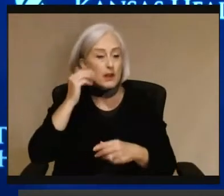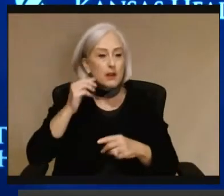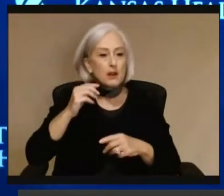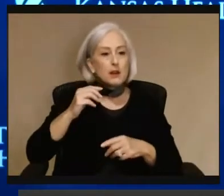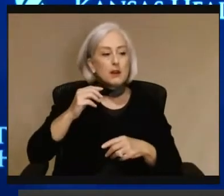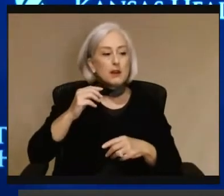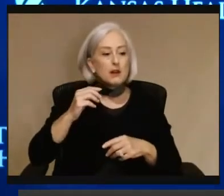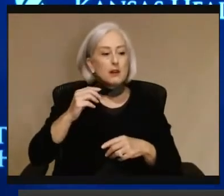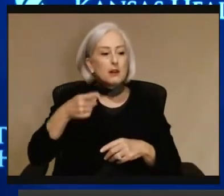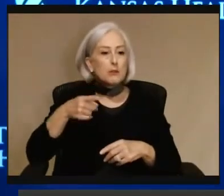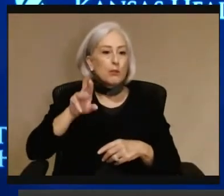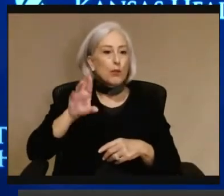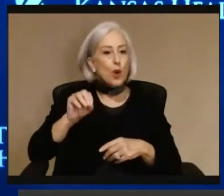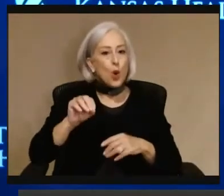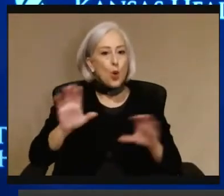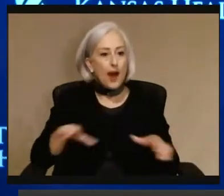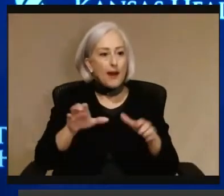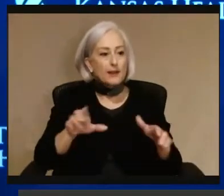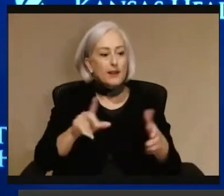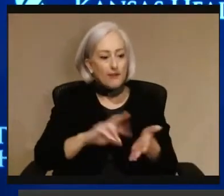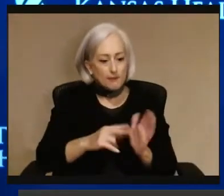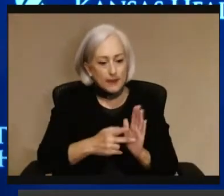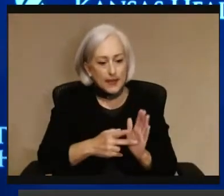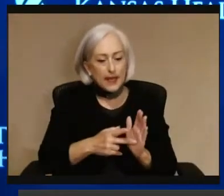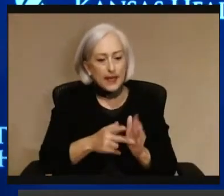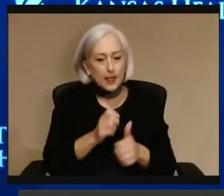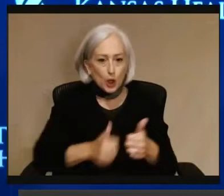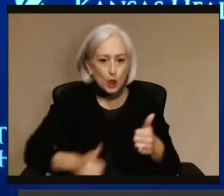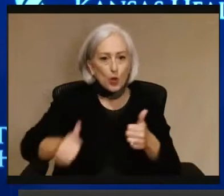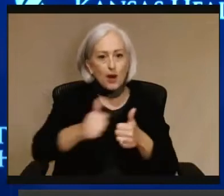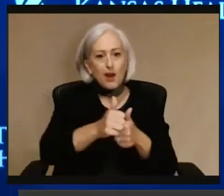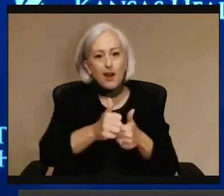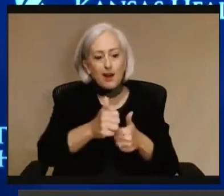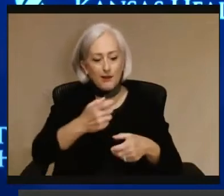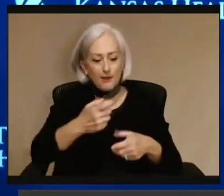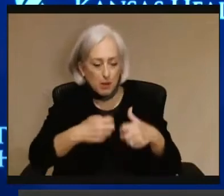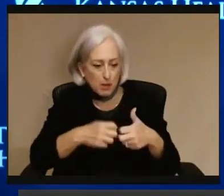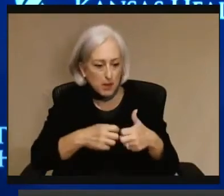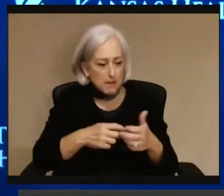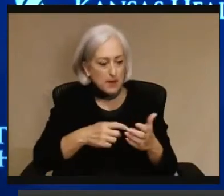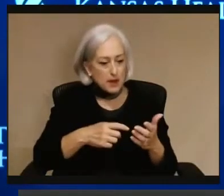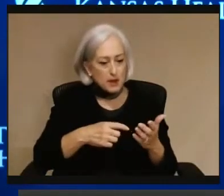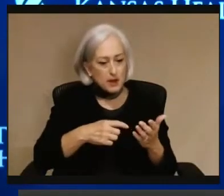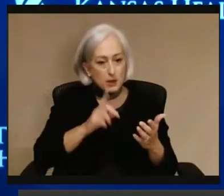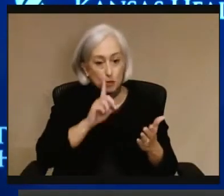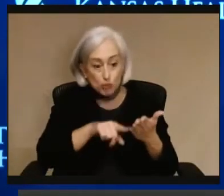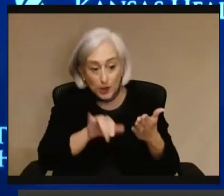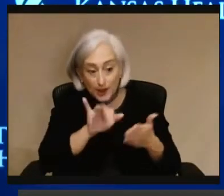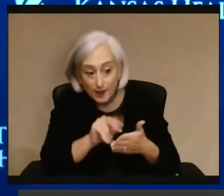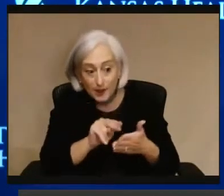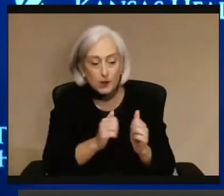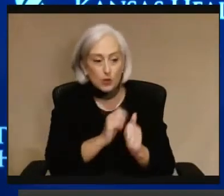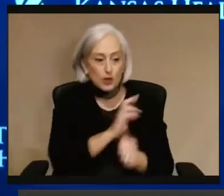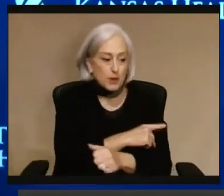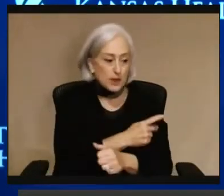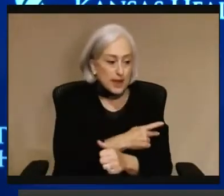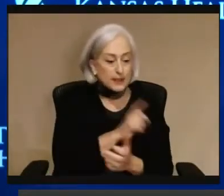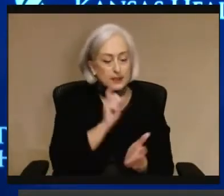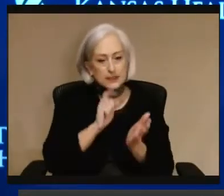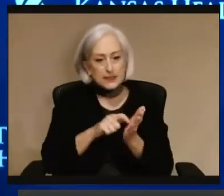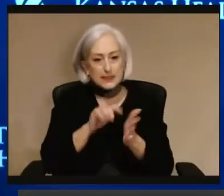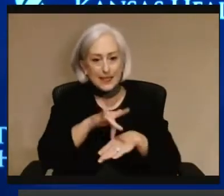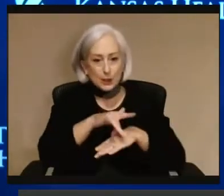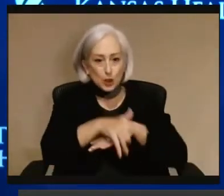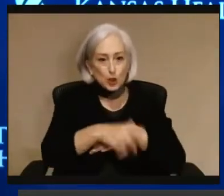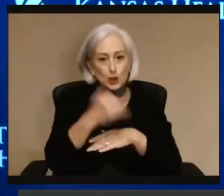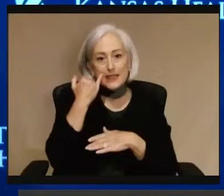staying ahead and checking in with a professional, would really help you to detect that earlier. And the sooner, we know that the sooner that